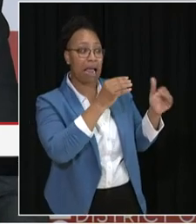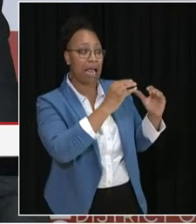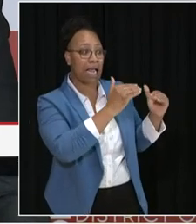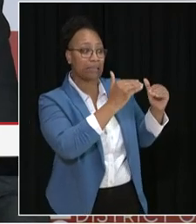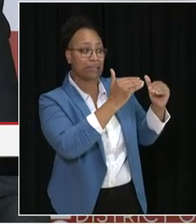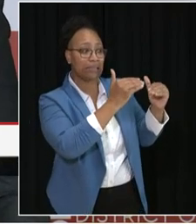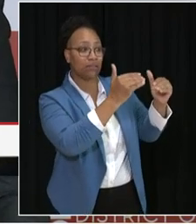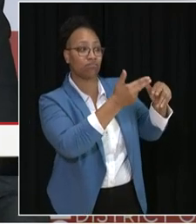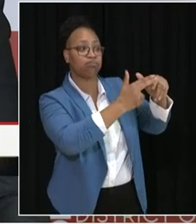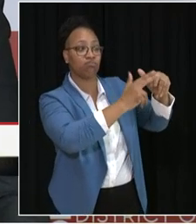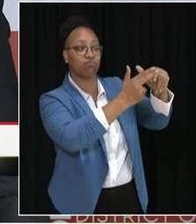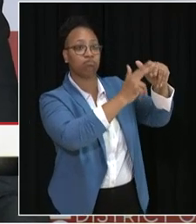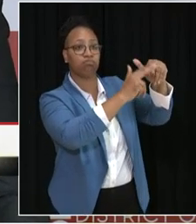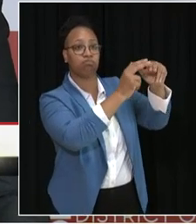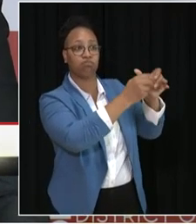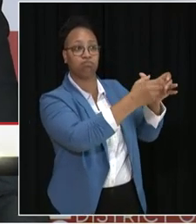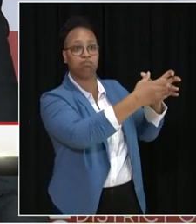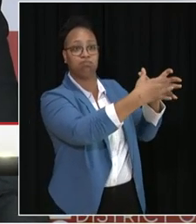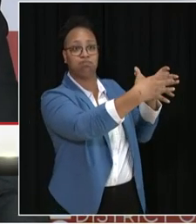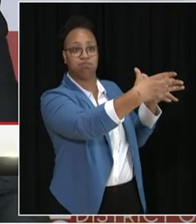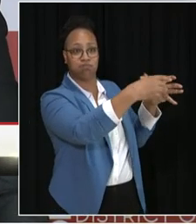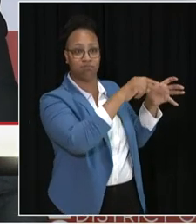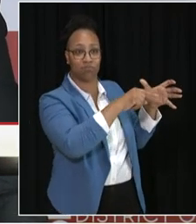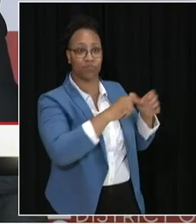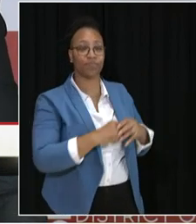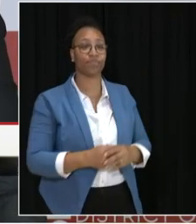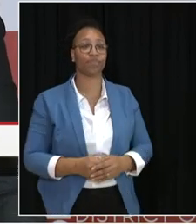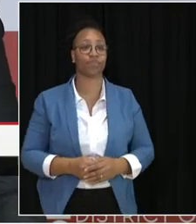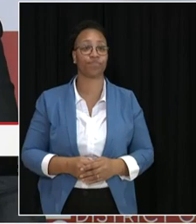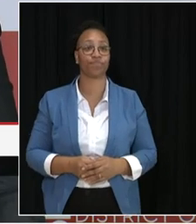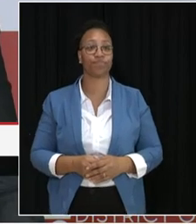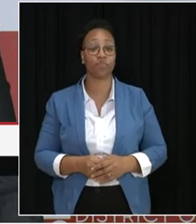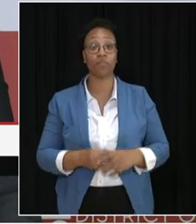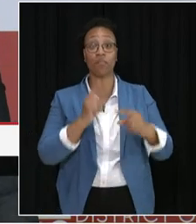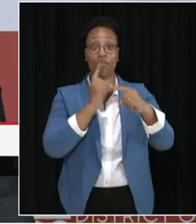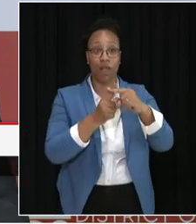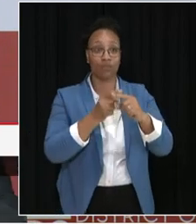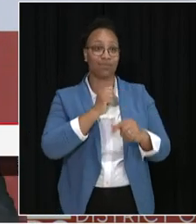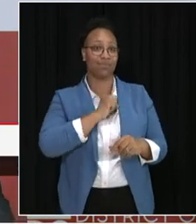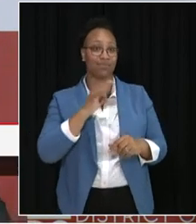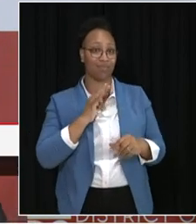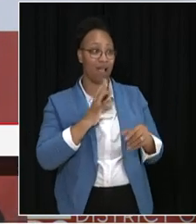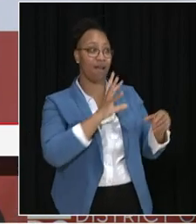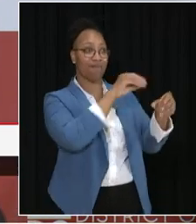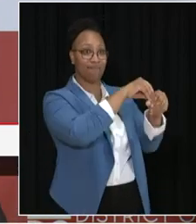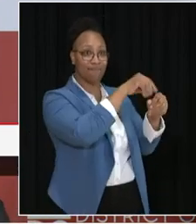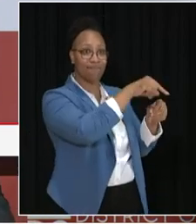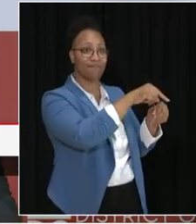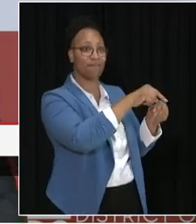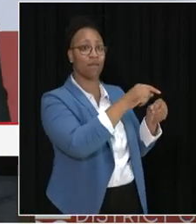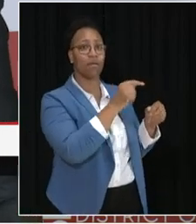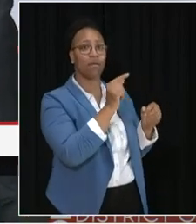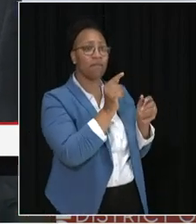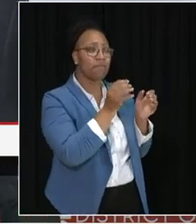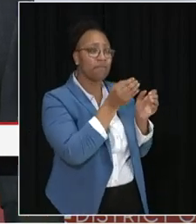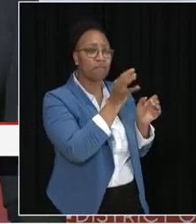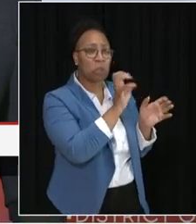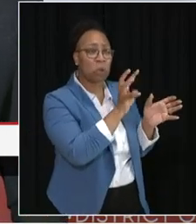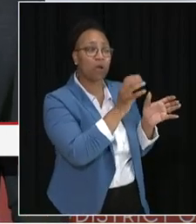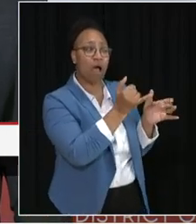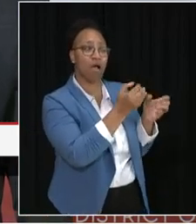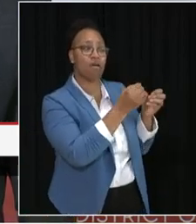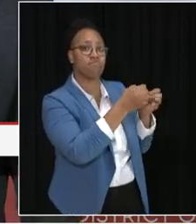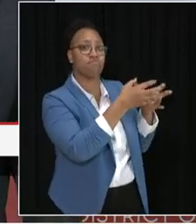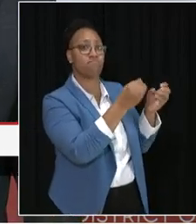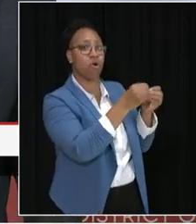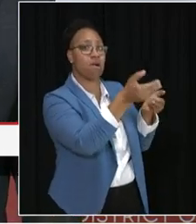be building out the staffing plans throughout the spring in preparation for a successful opening in August. And just the concerns about